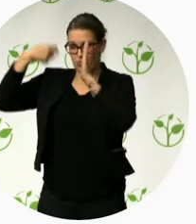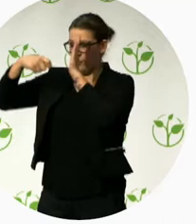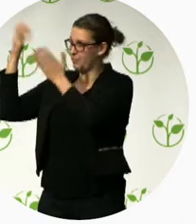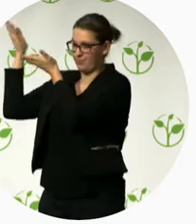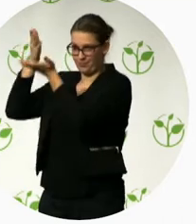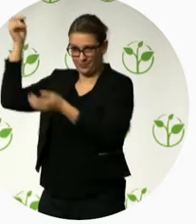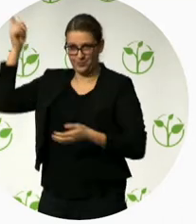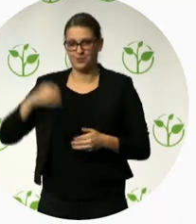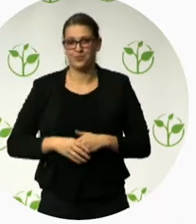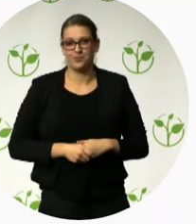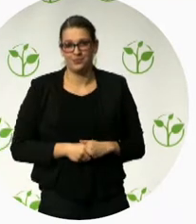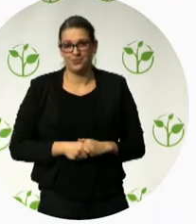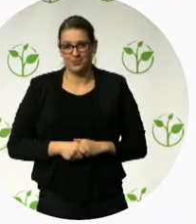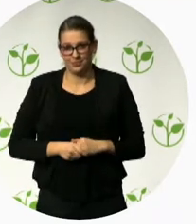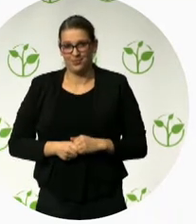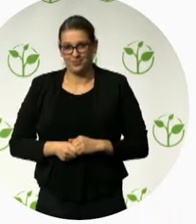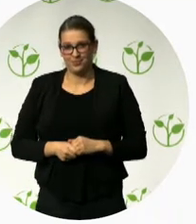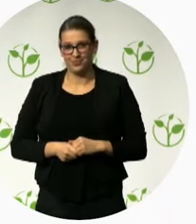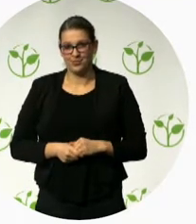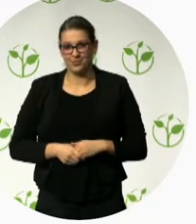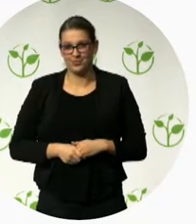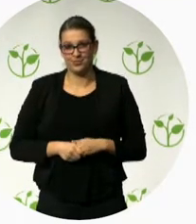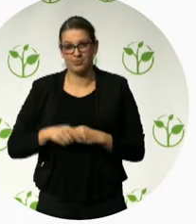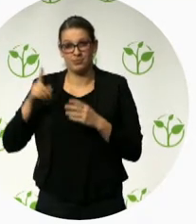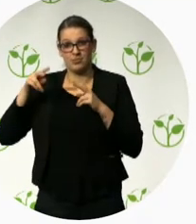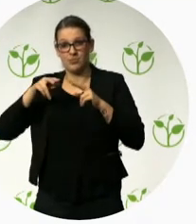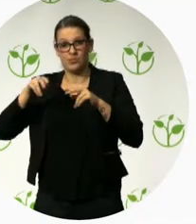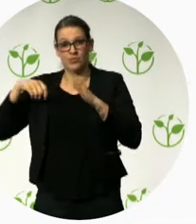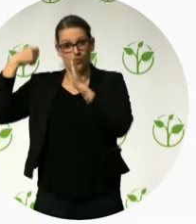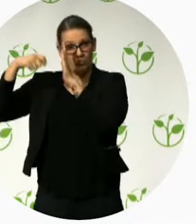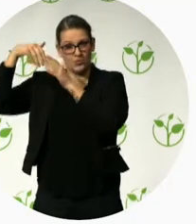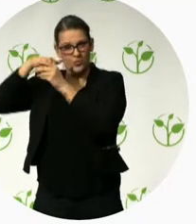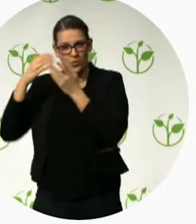to show you how things can be done differently.